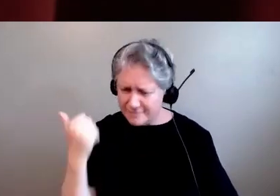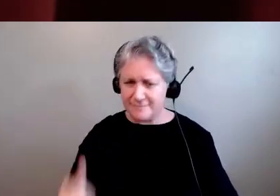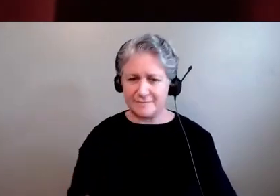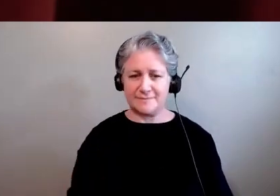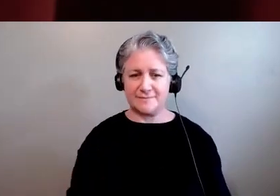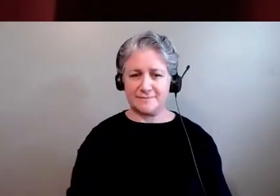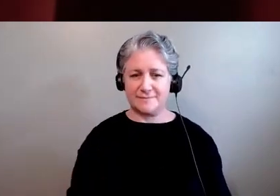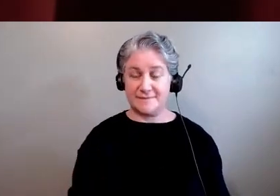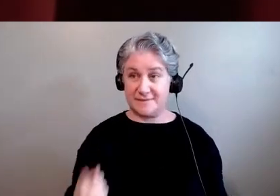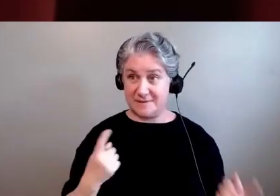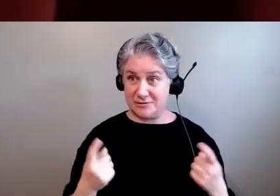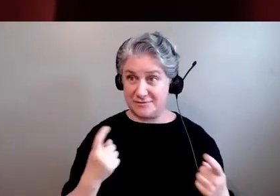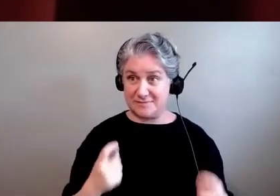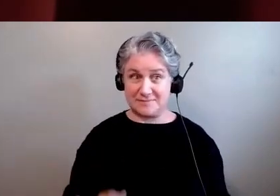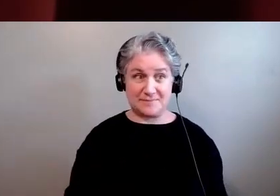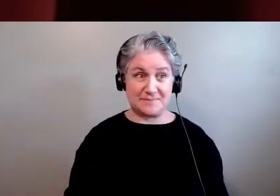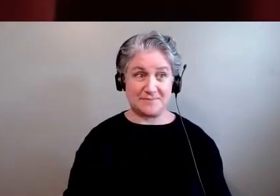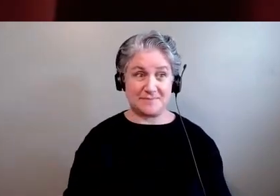Do you have a question?